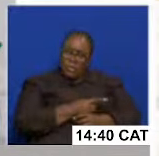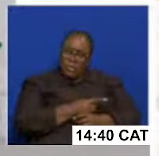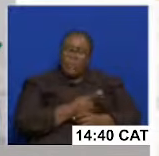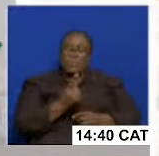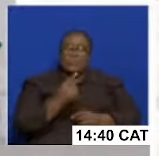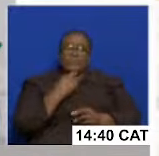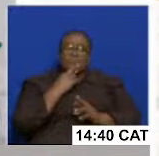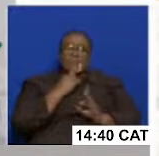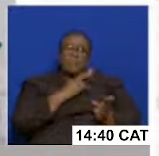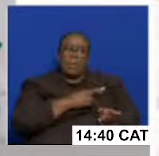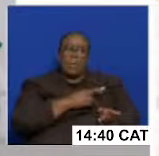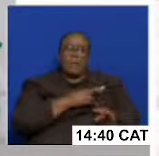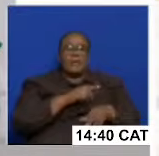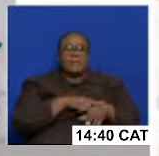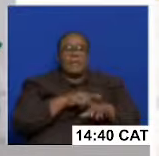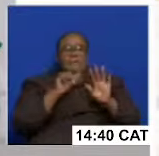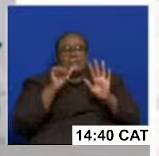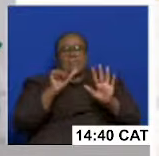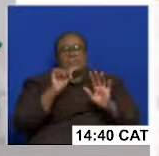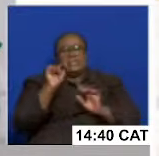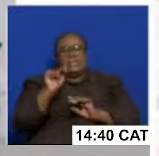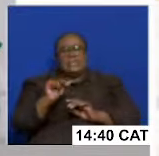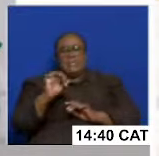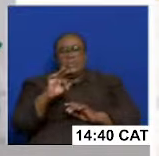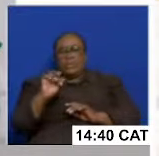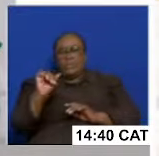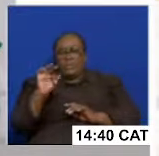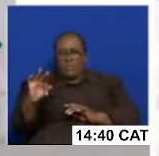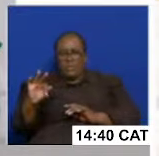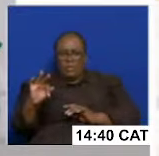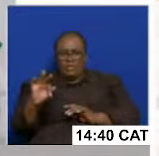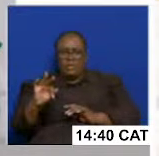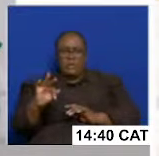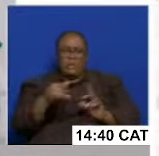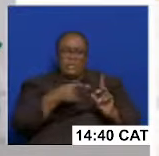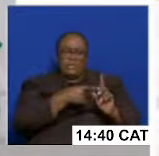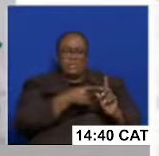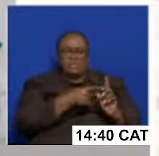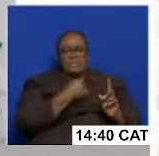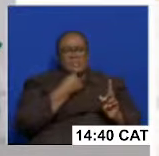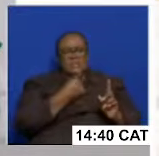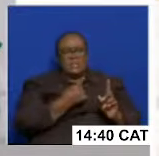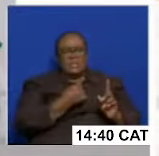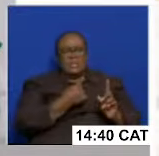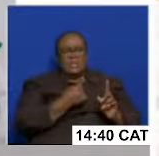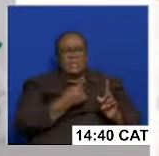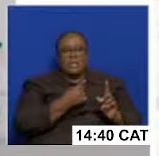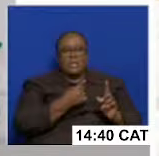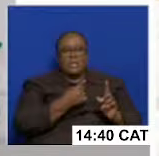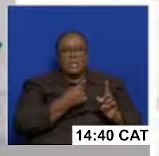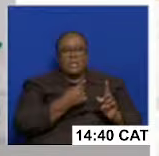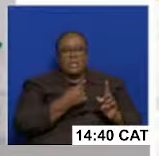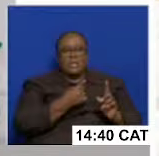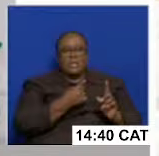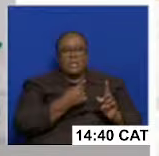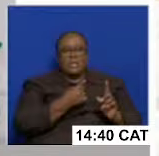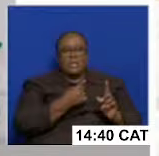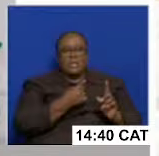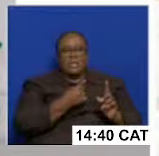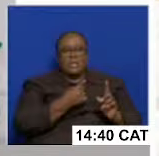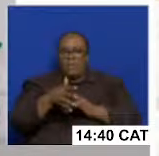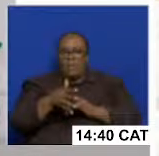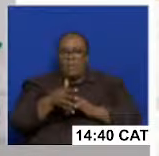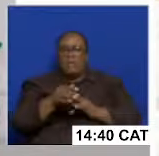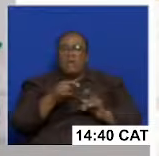6:33, when she says to you, "I meant to say we will beat this," and she says, we already have someone at DPP, you then say